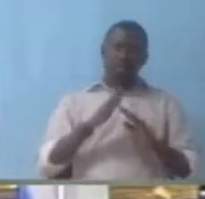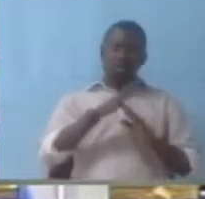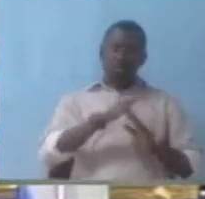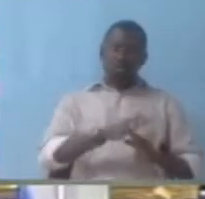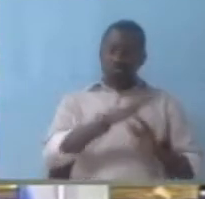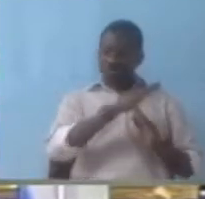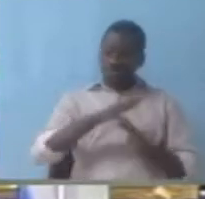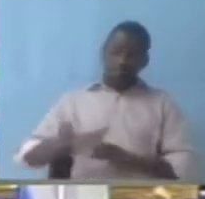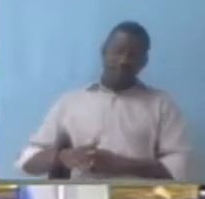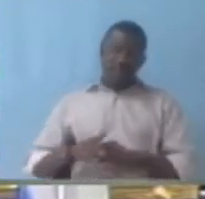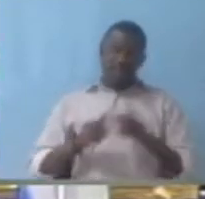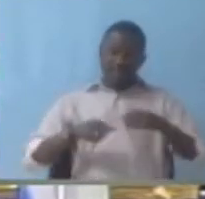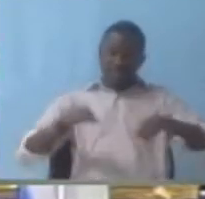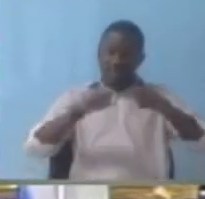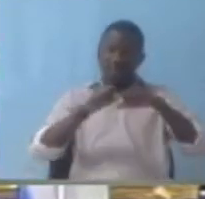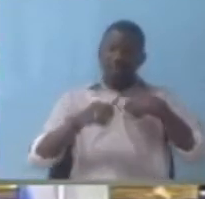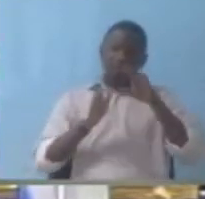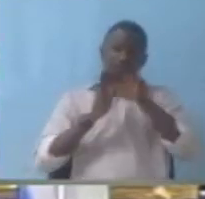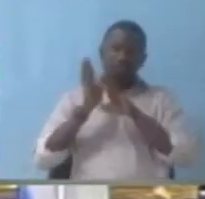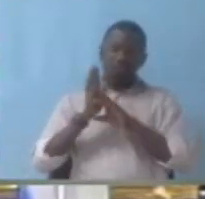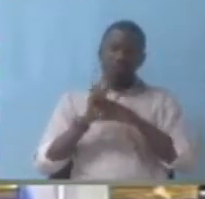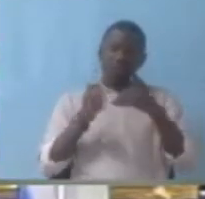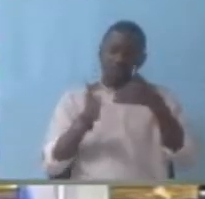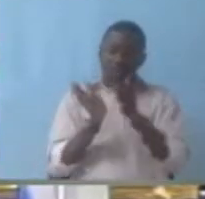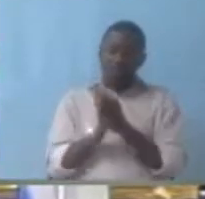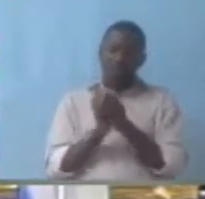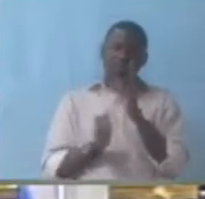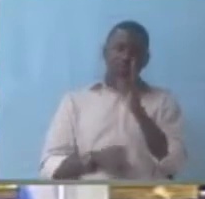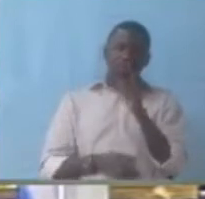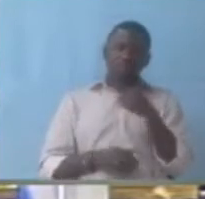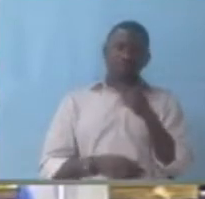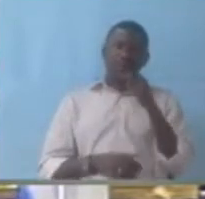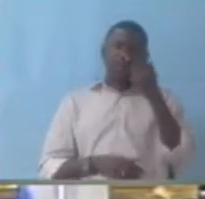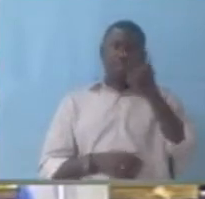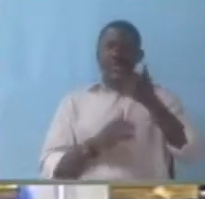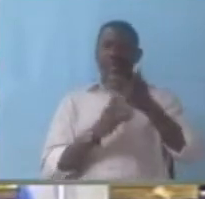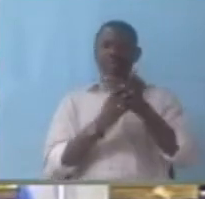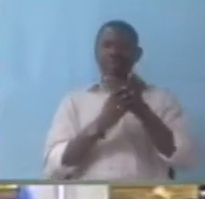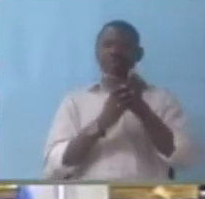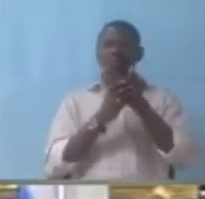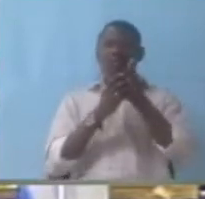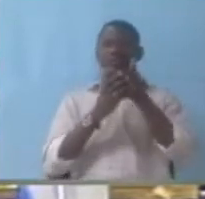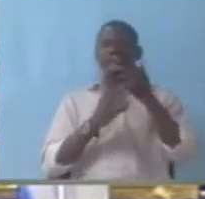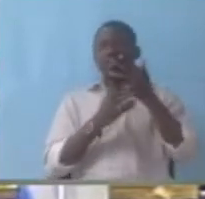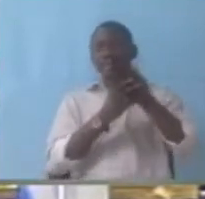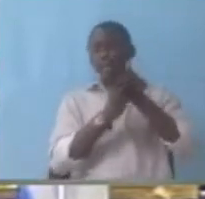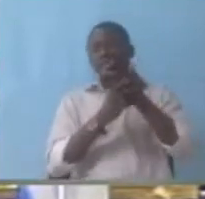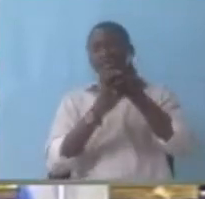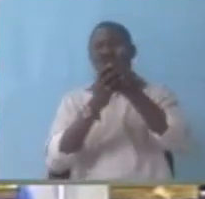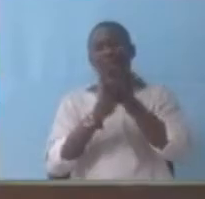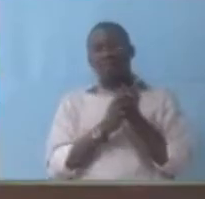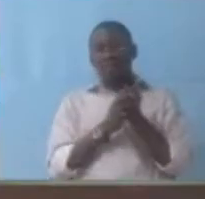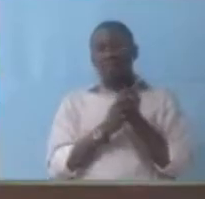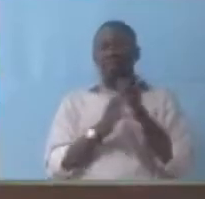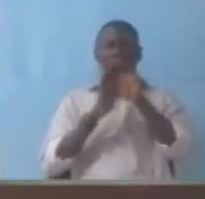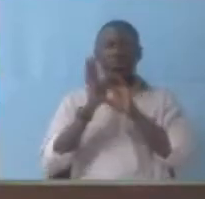constitution which was Schedule 1 of the 1970 constitution. Wala nyin dikri nyinga kete fenne de mi yalon ko na banko luwa buko nyinga